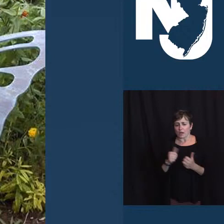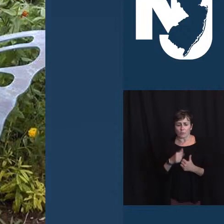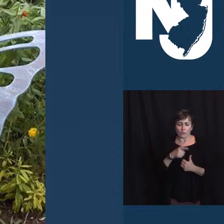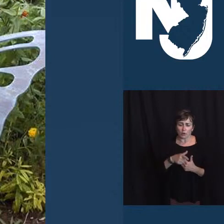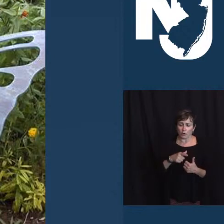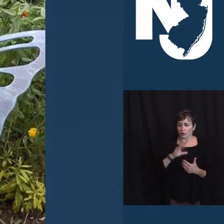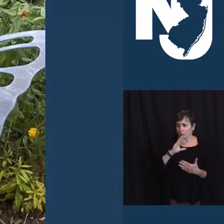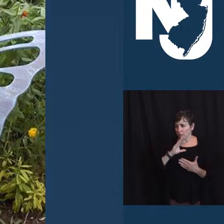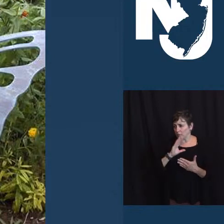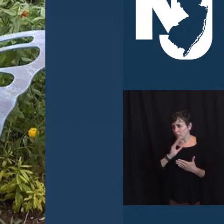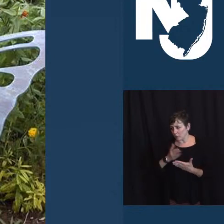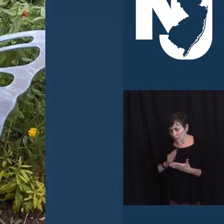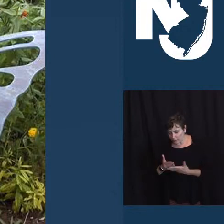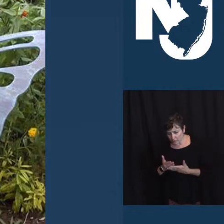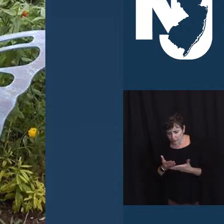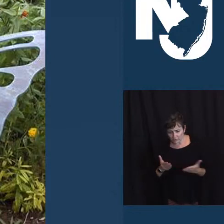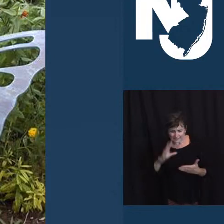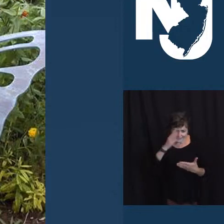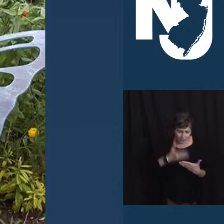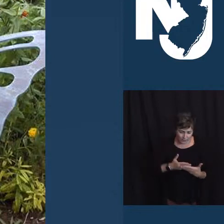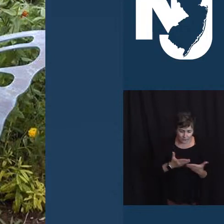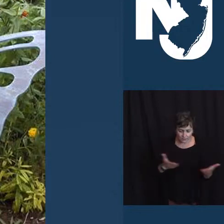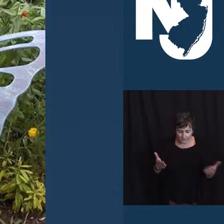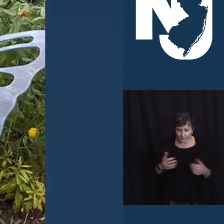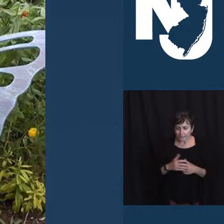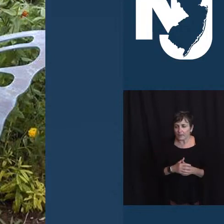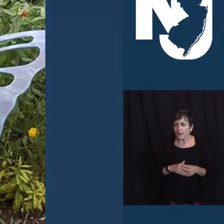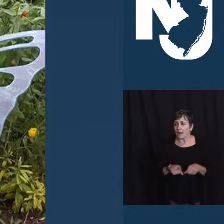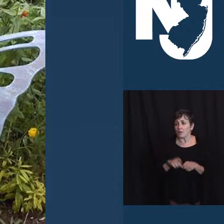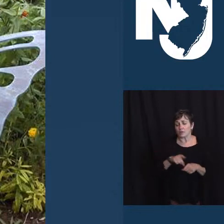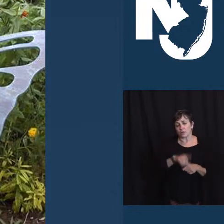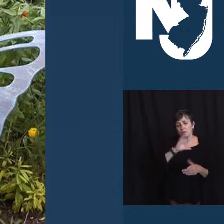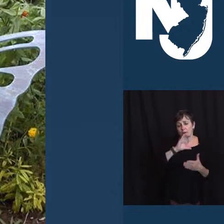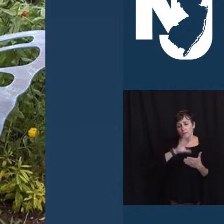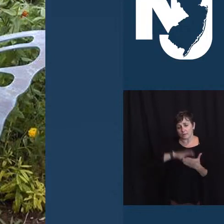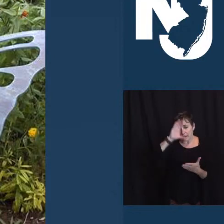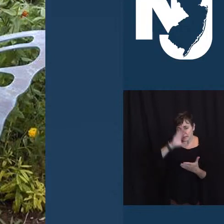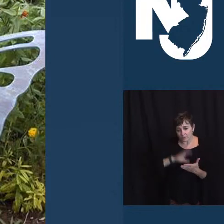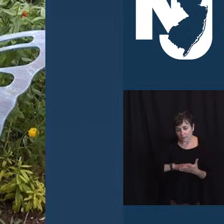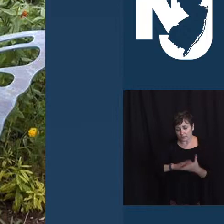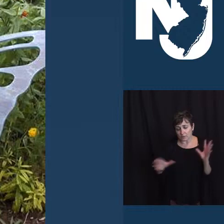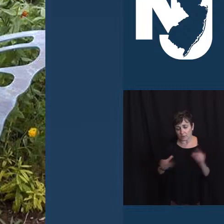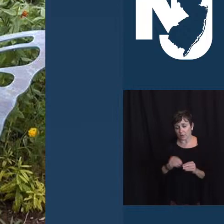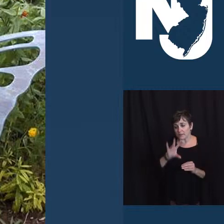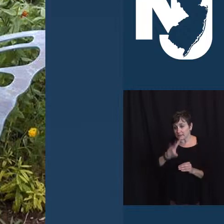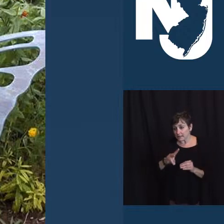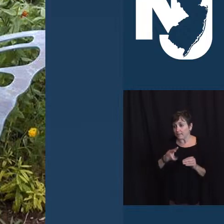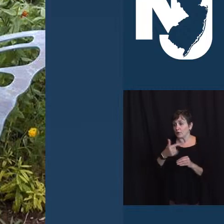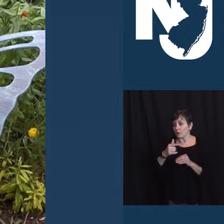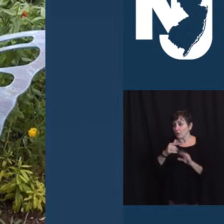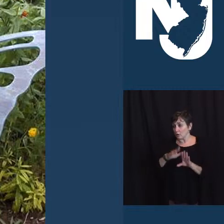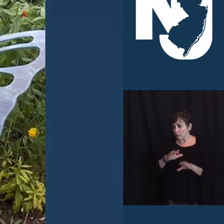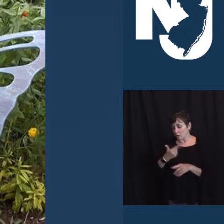Jo, Bernadette, Michelle, and Anthony, along with their spouses, and her 7 grandchildren, Amber, Aaron, Nicholas, Maxwell,